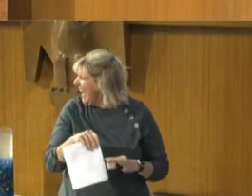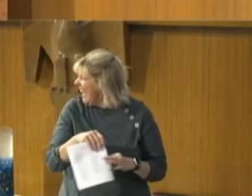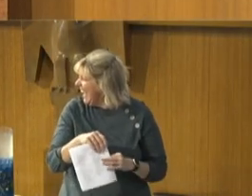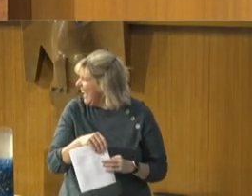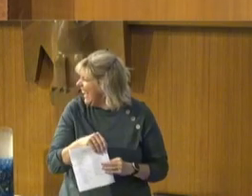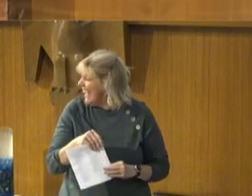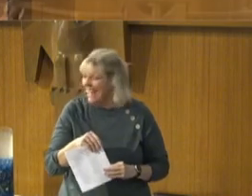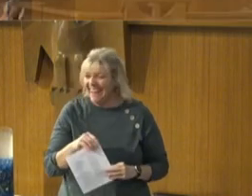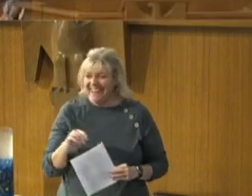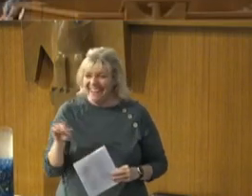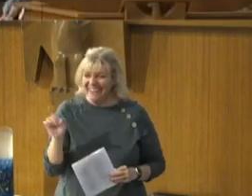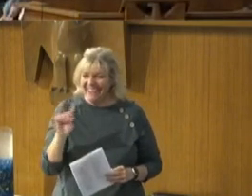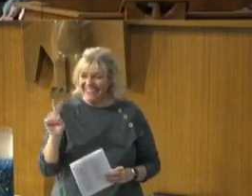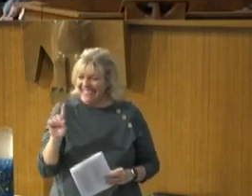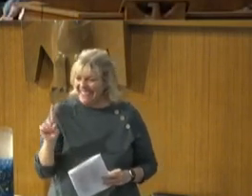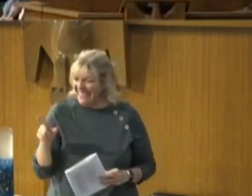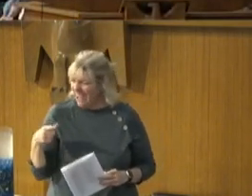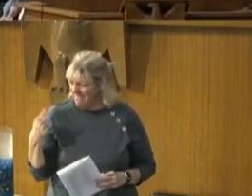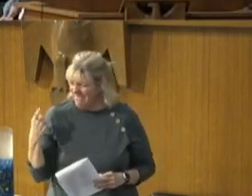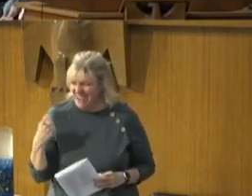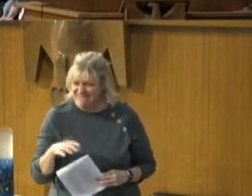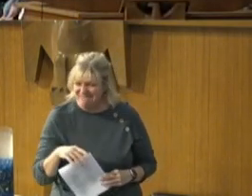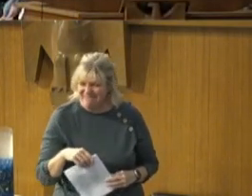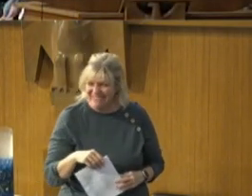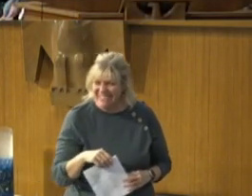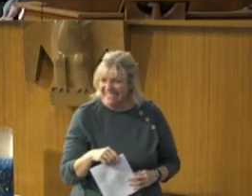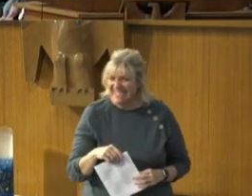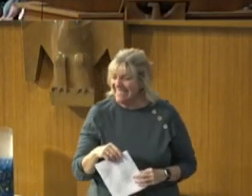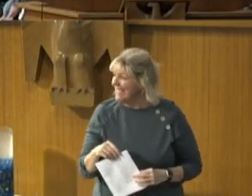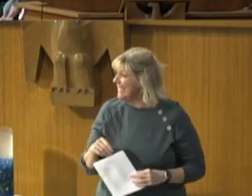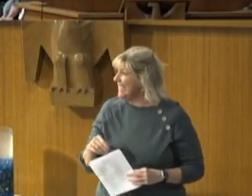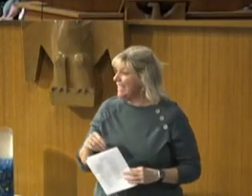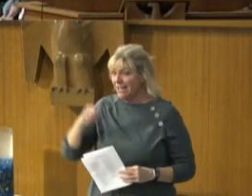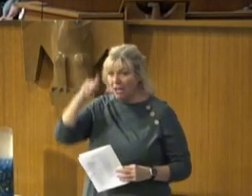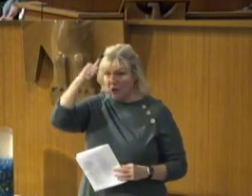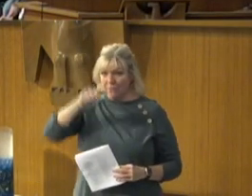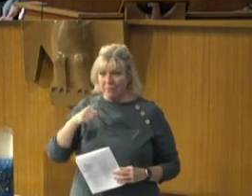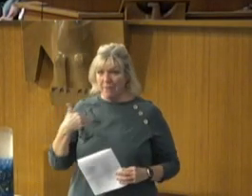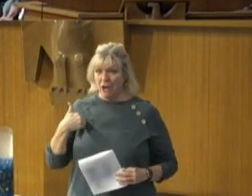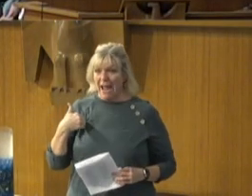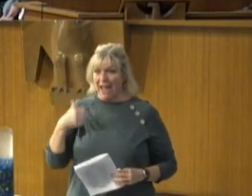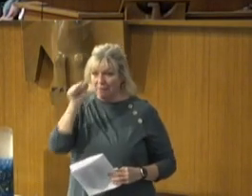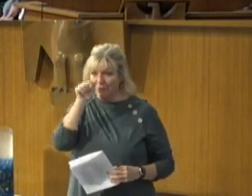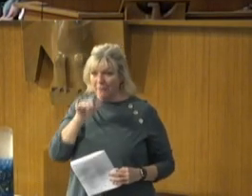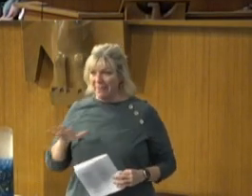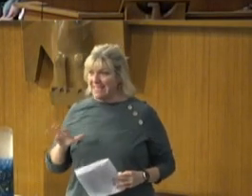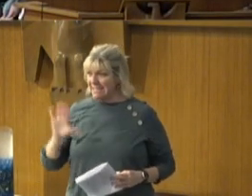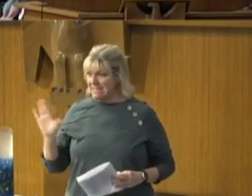If you remember Animal Blessing Sunday, all species too.